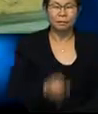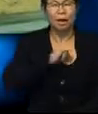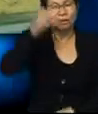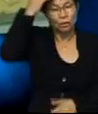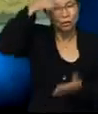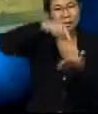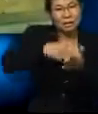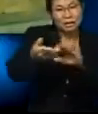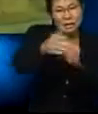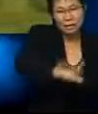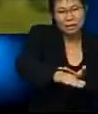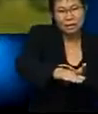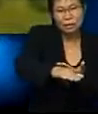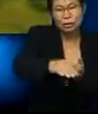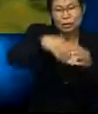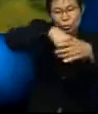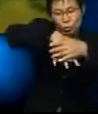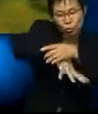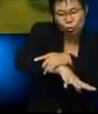I know this is a dead root.